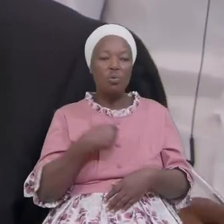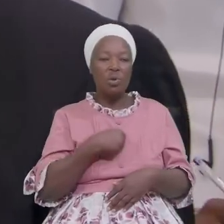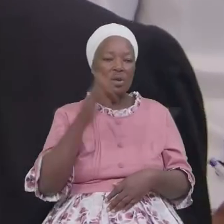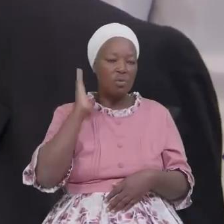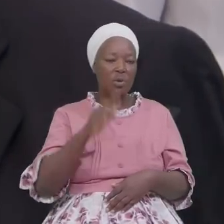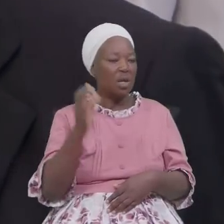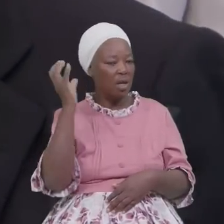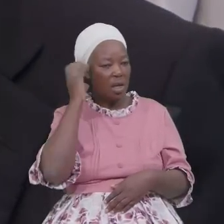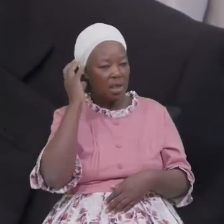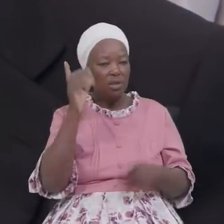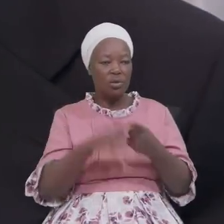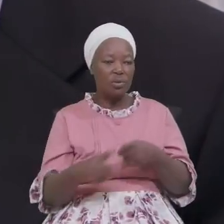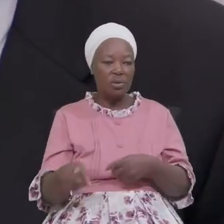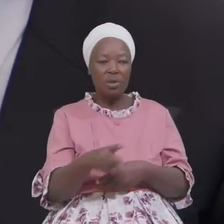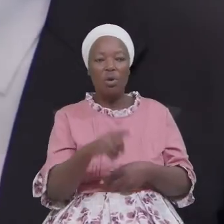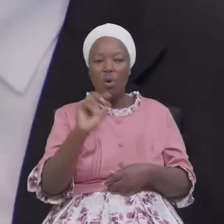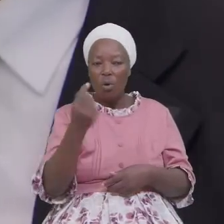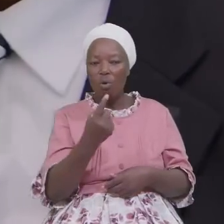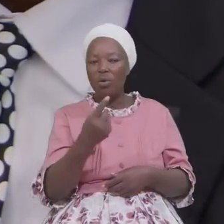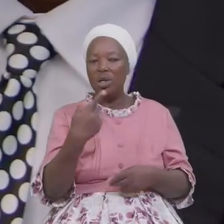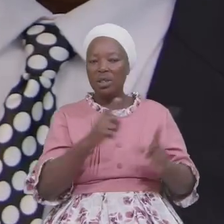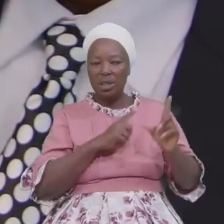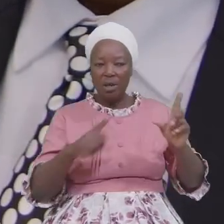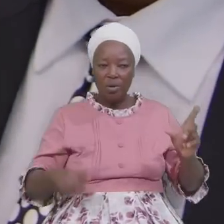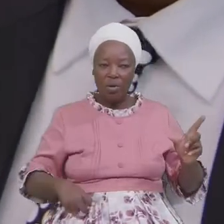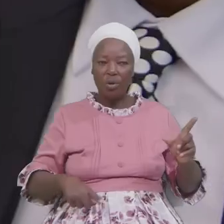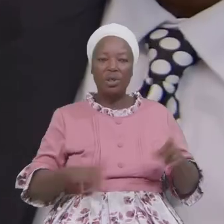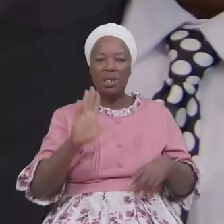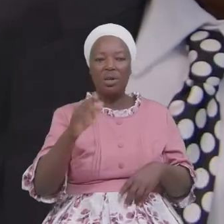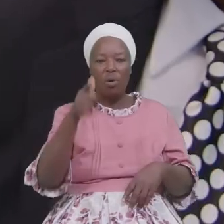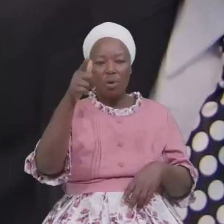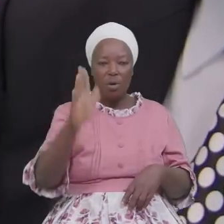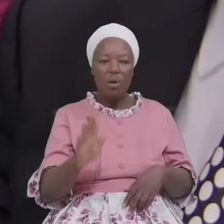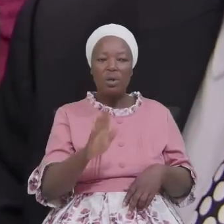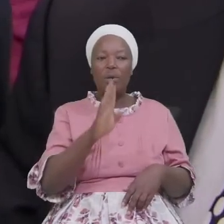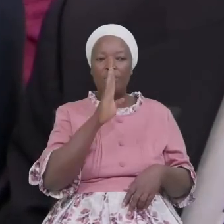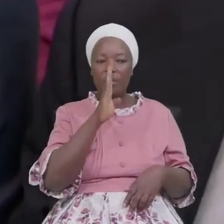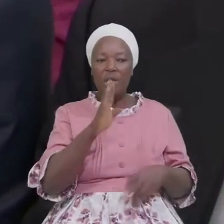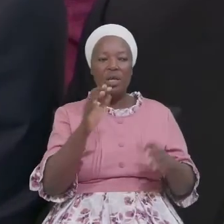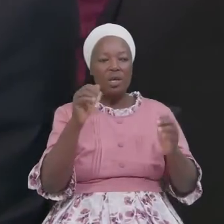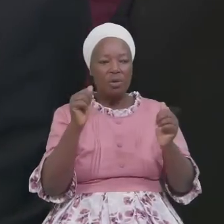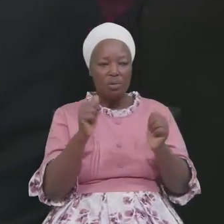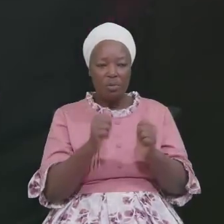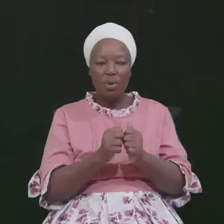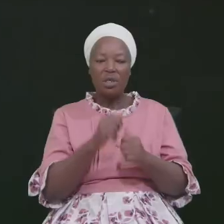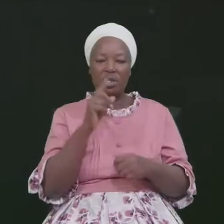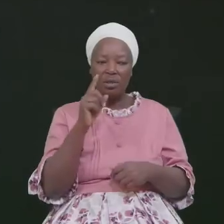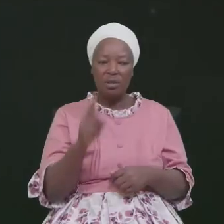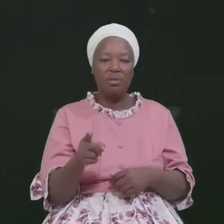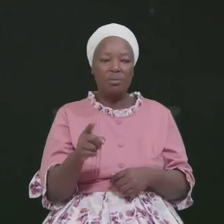hearken unto thee. Only the Lord thy God be with